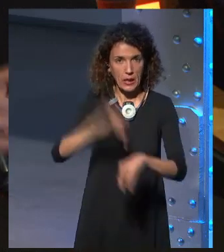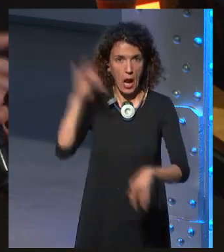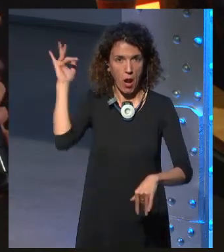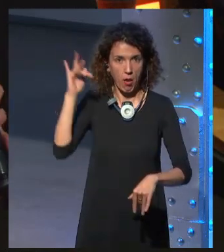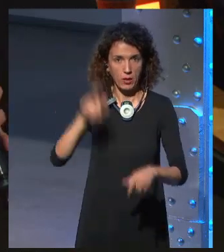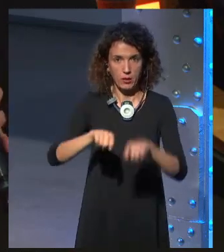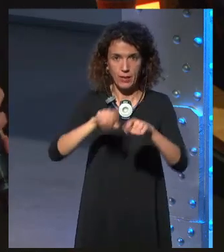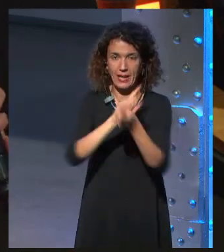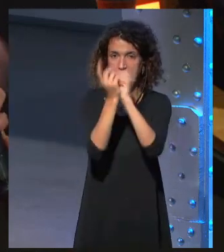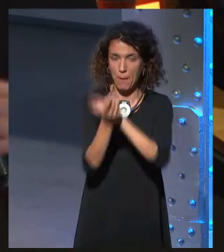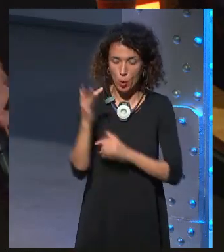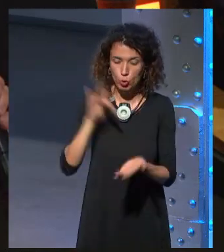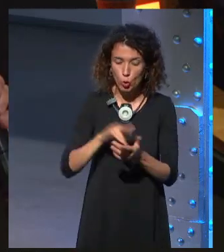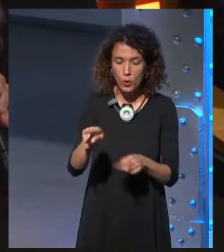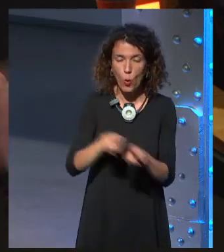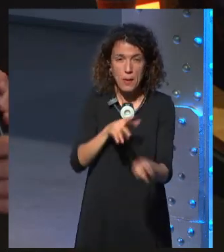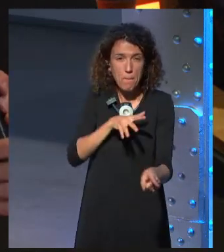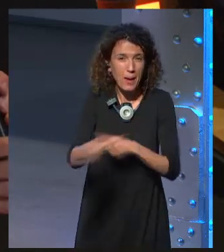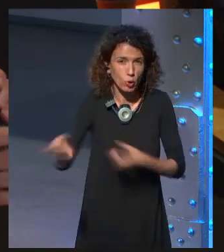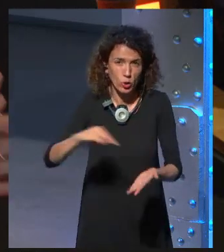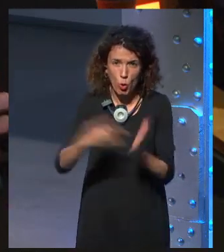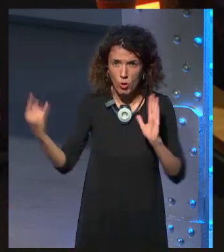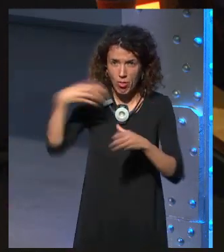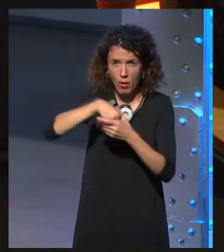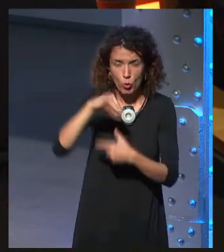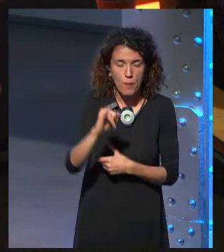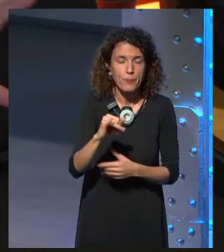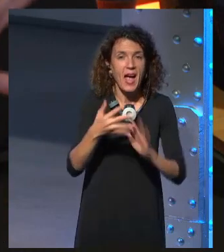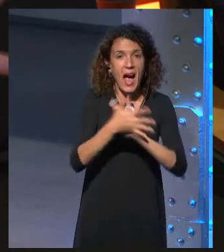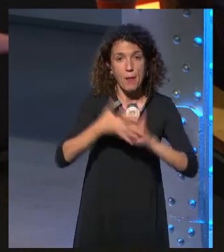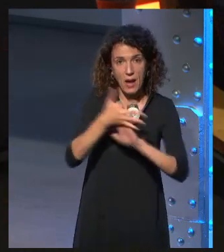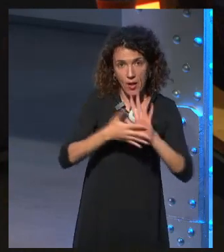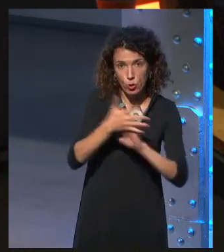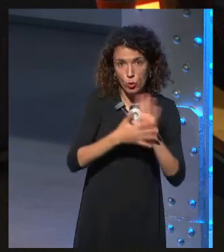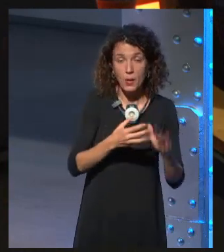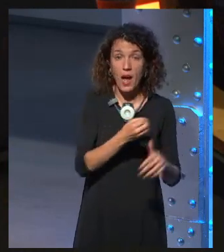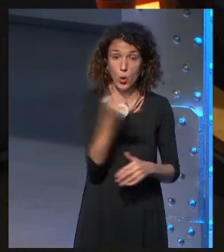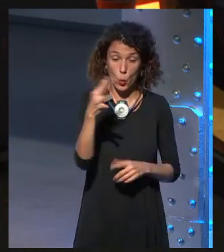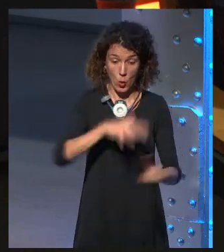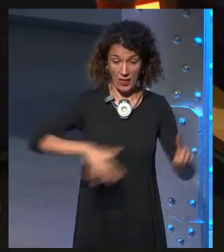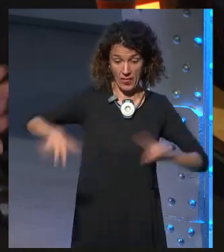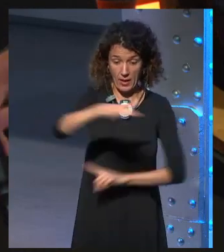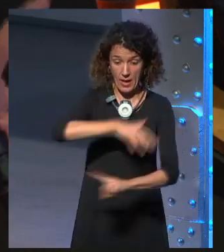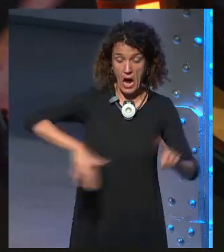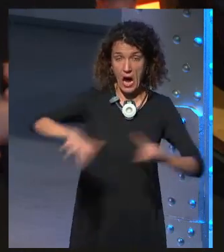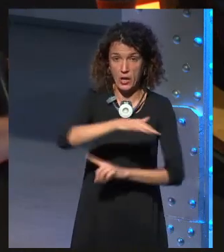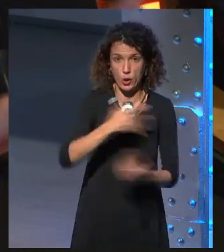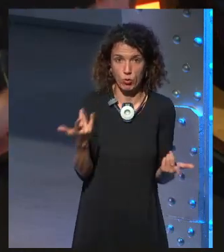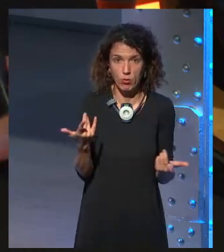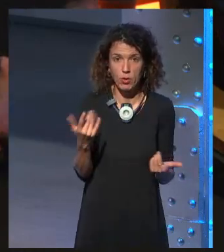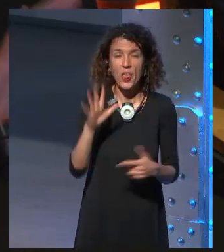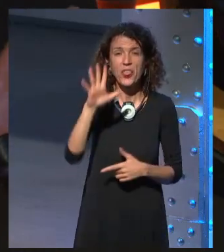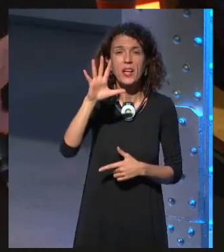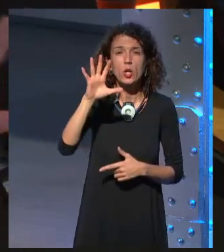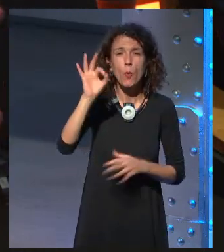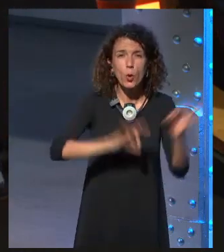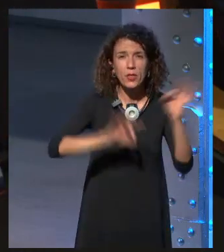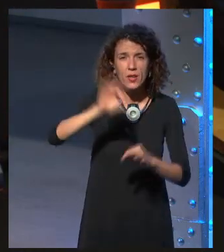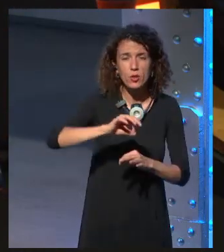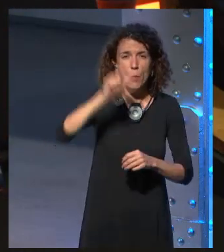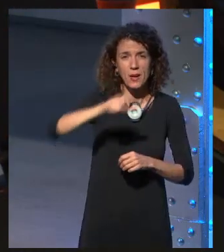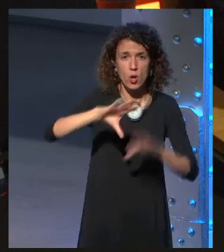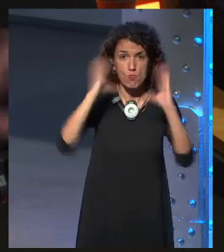big digital gap because of the strong impact of technology. We are talking about